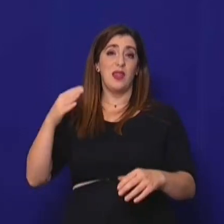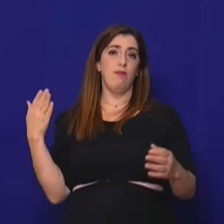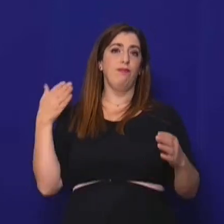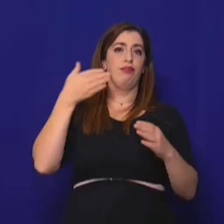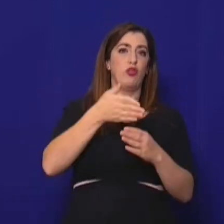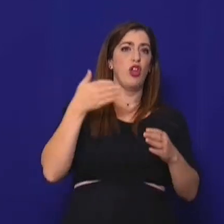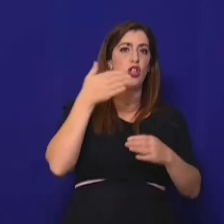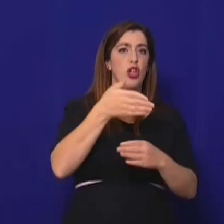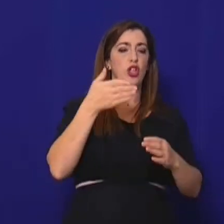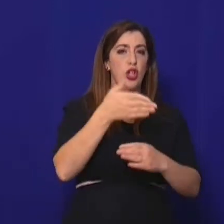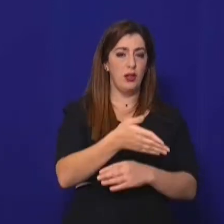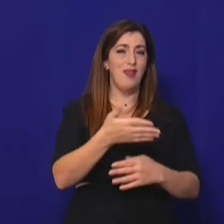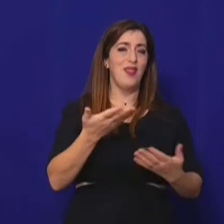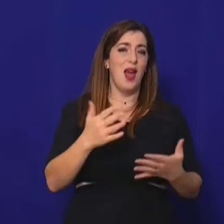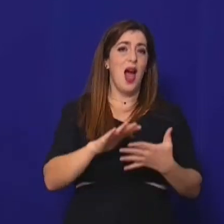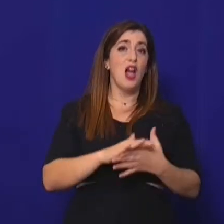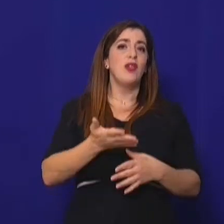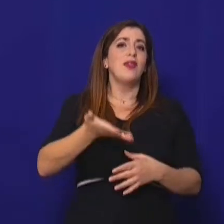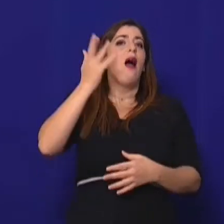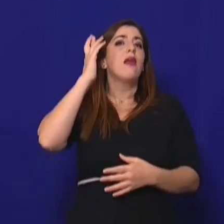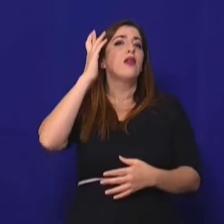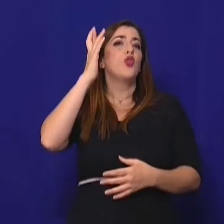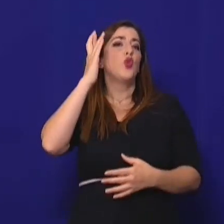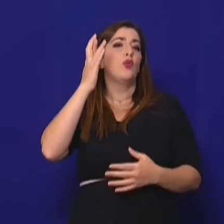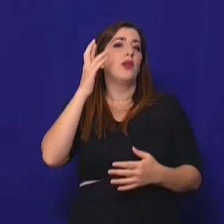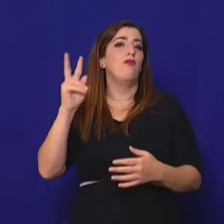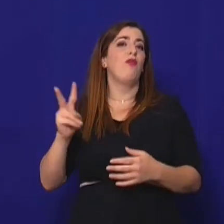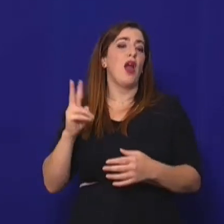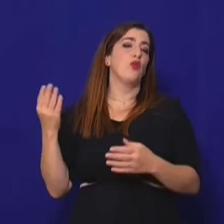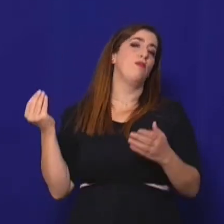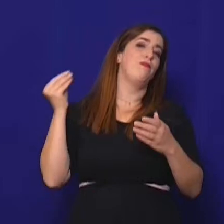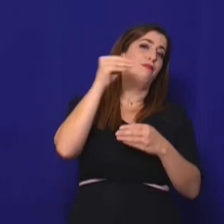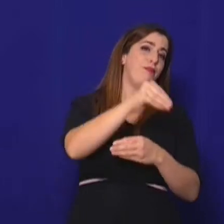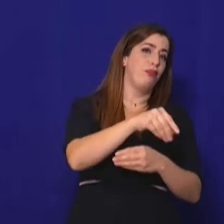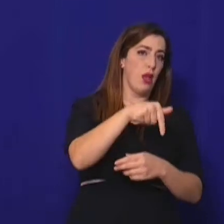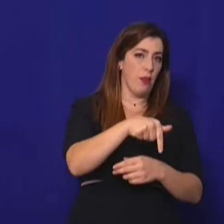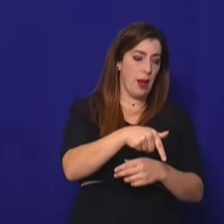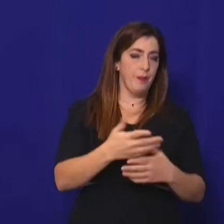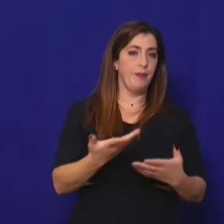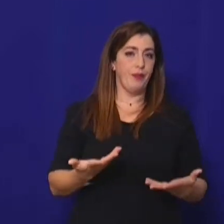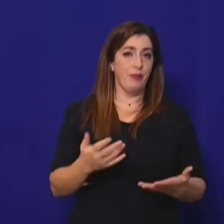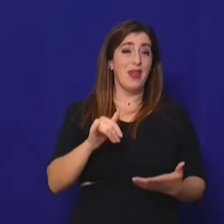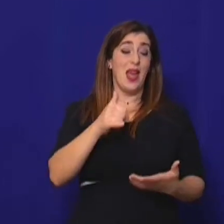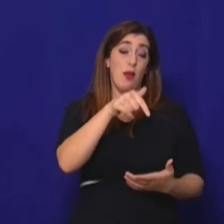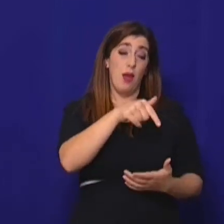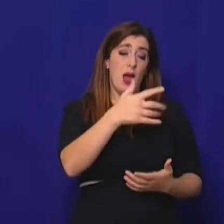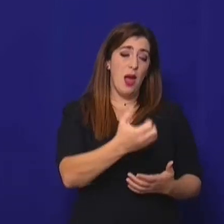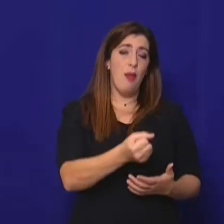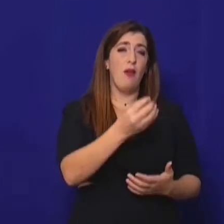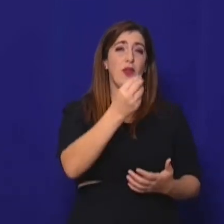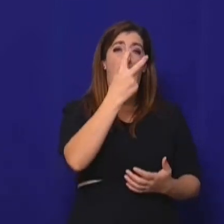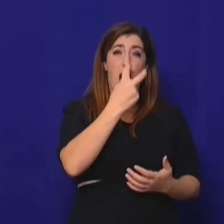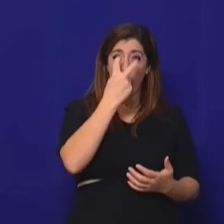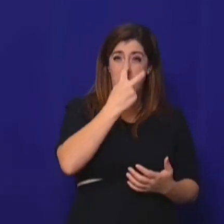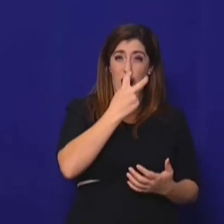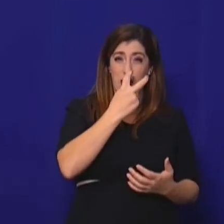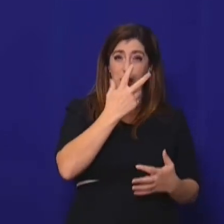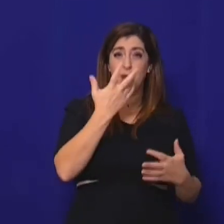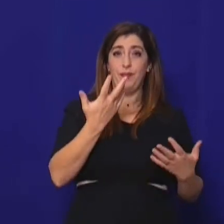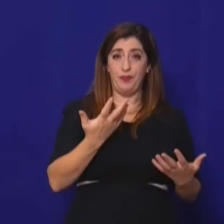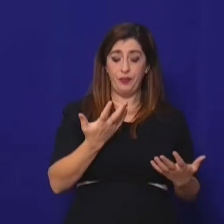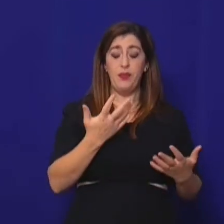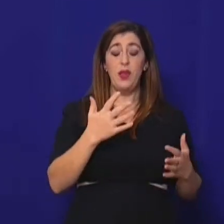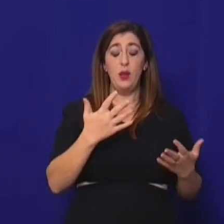li meta inti għandek dar tal-anzjani li għandek l-anzjani li qegħdin fil-post, bażikament inti dawn il-virus ħajjidħol